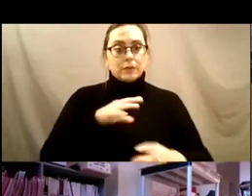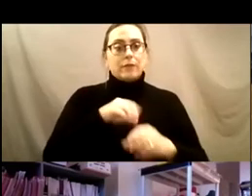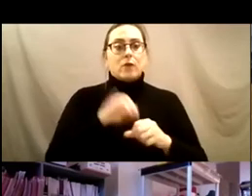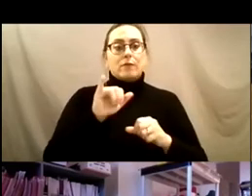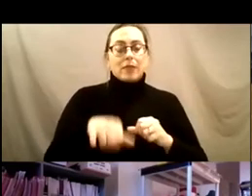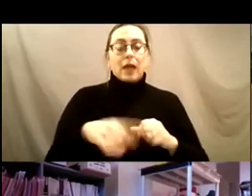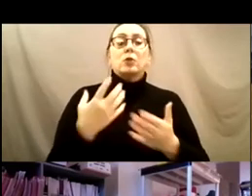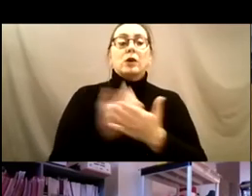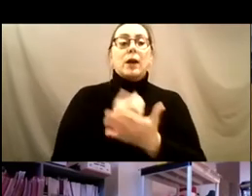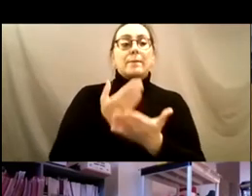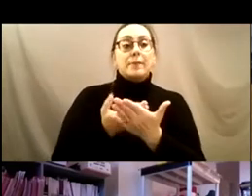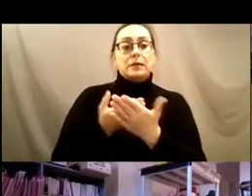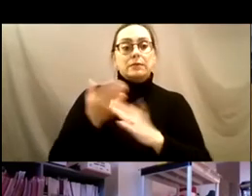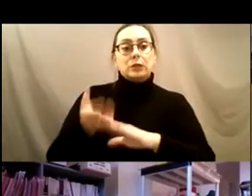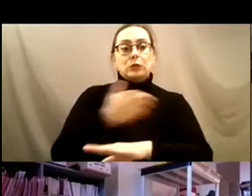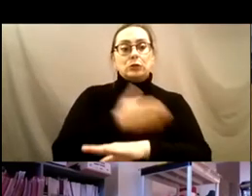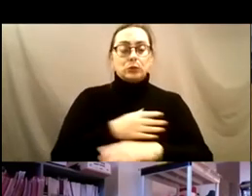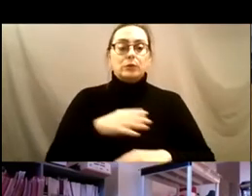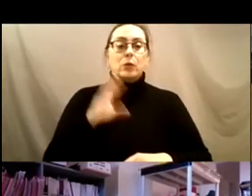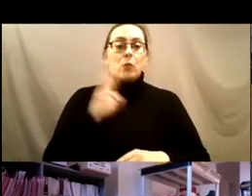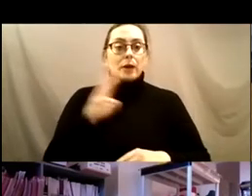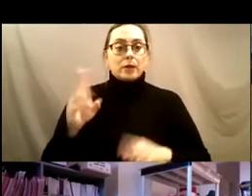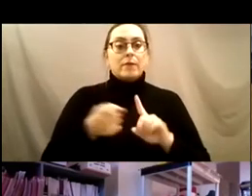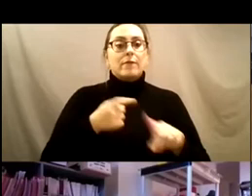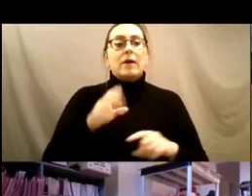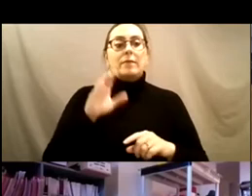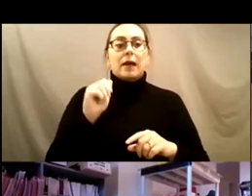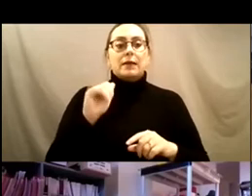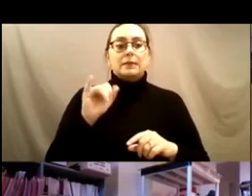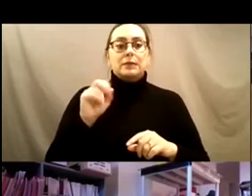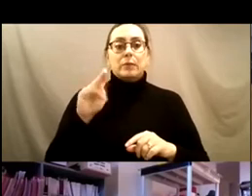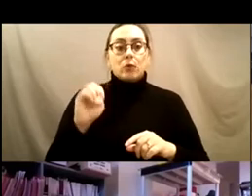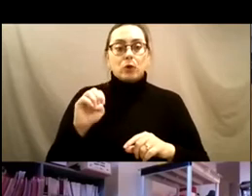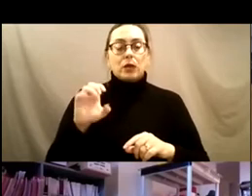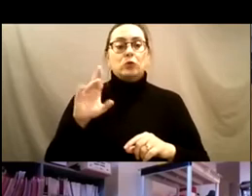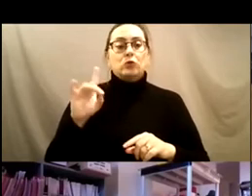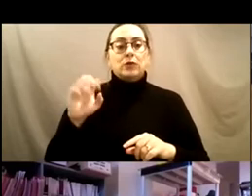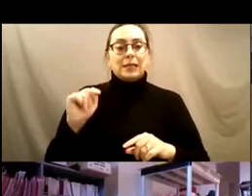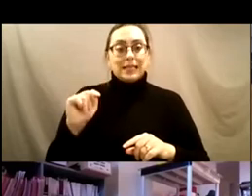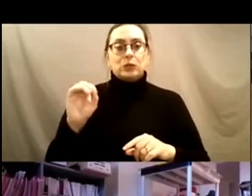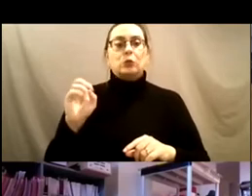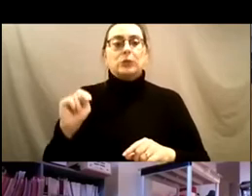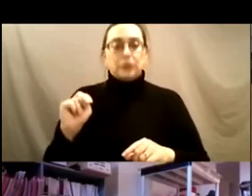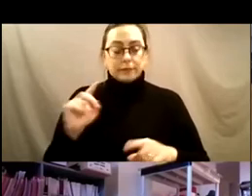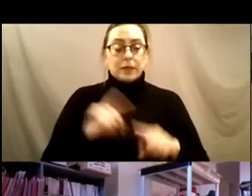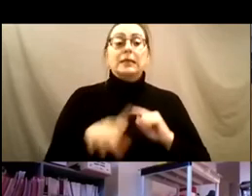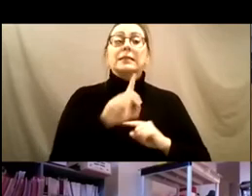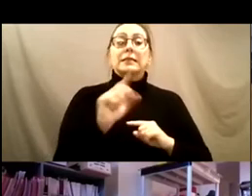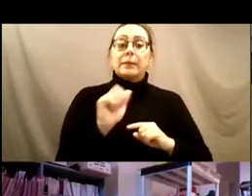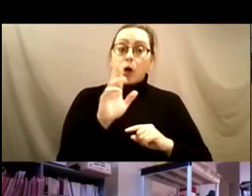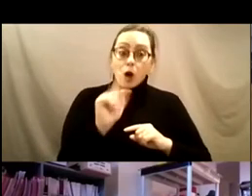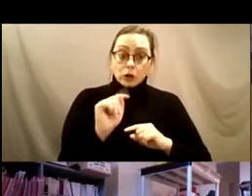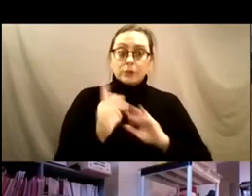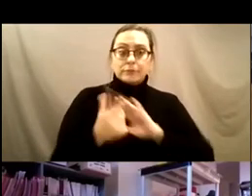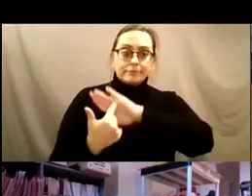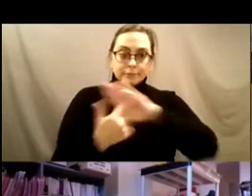obtained funding to improve our website from the Assiniboine Credit Union, and this has meant that disabled artists' art has been viewed